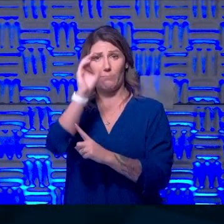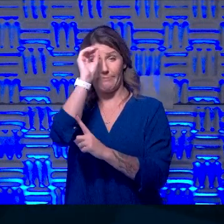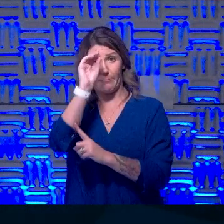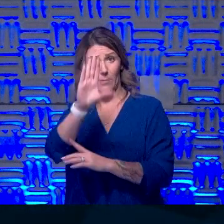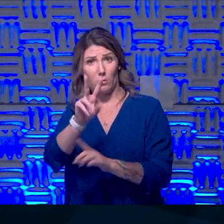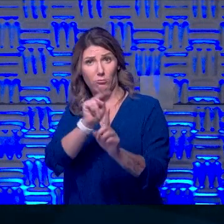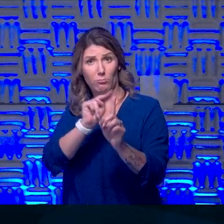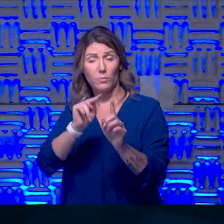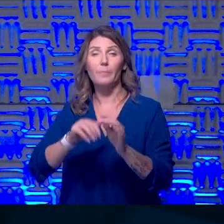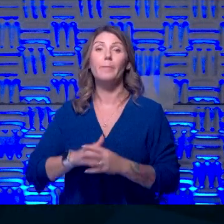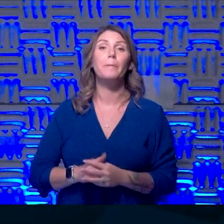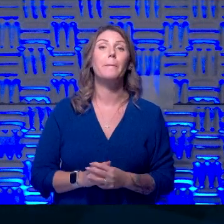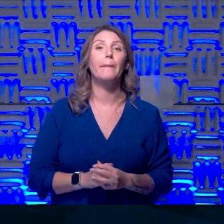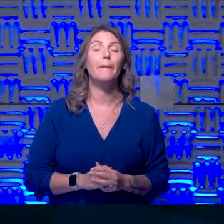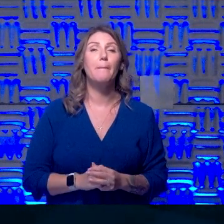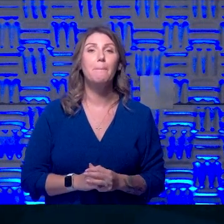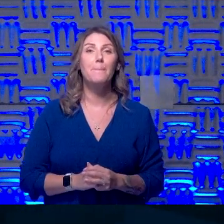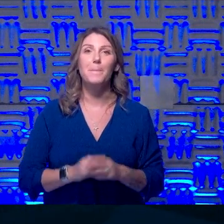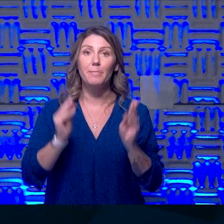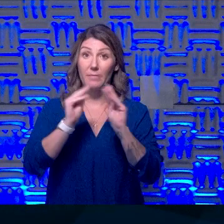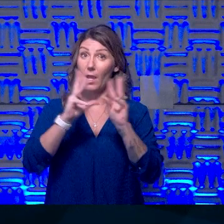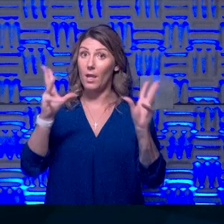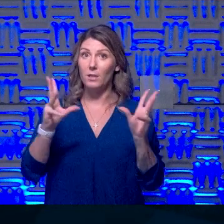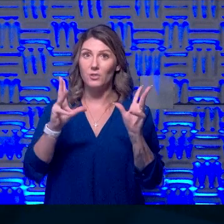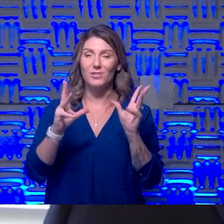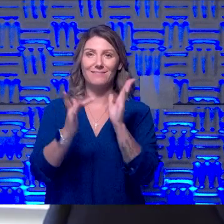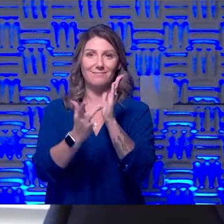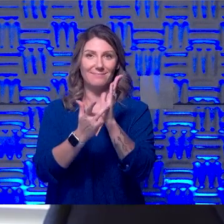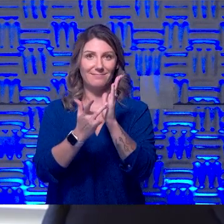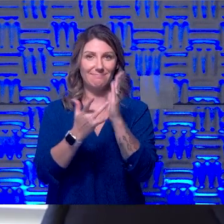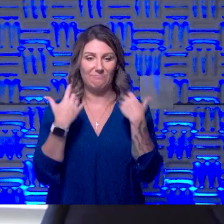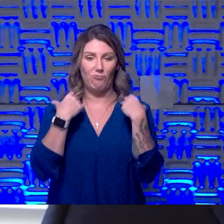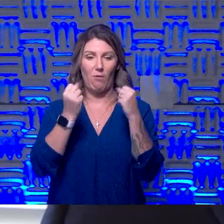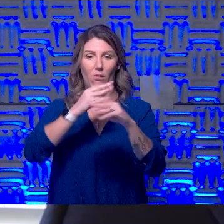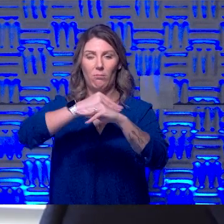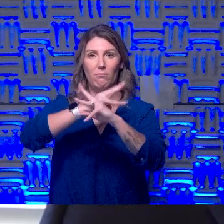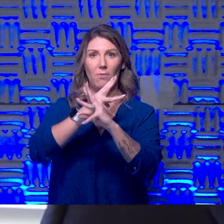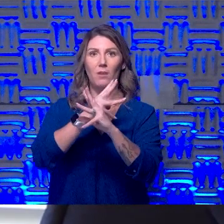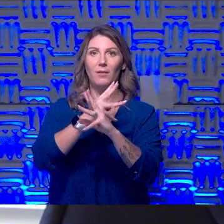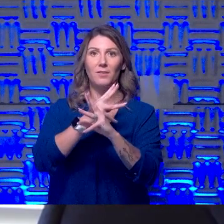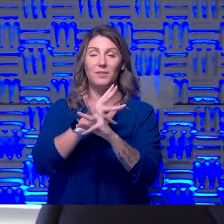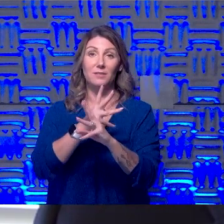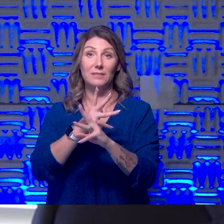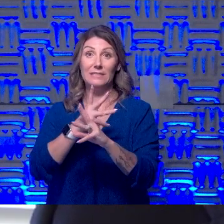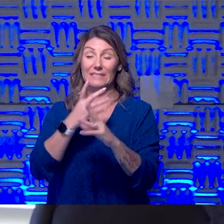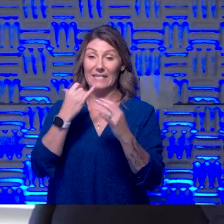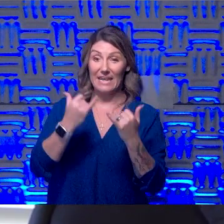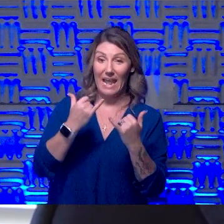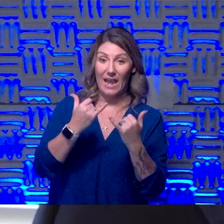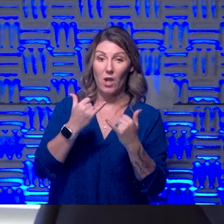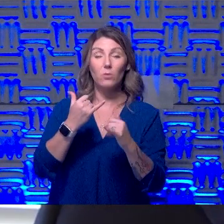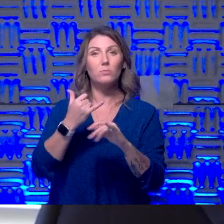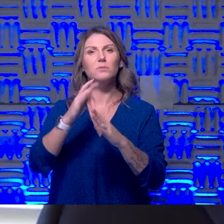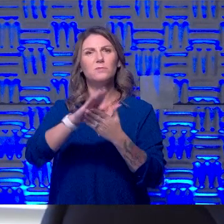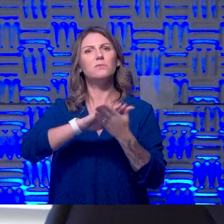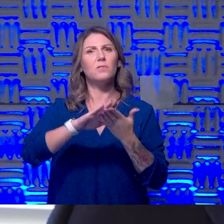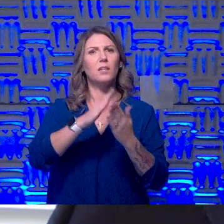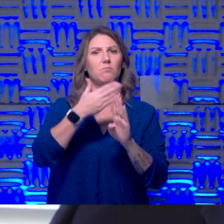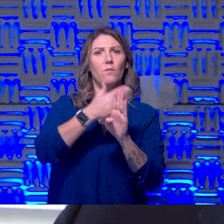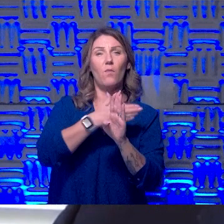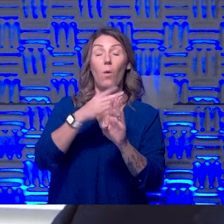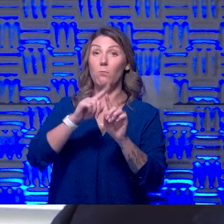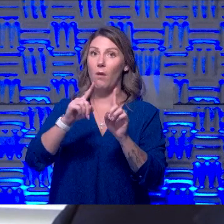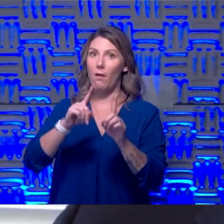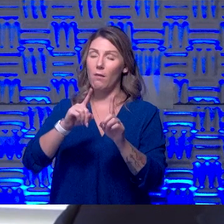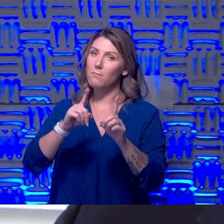coming? Obviously, the digital health, before nice to have, now it's a must have. In not